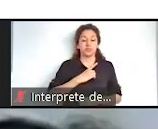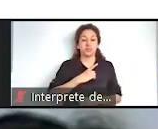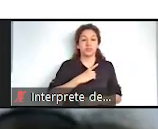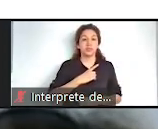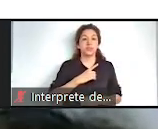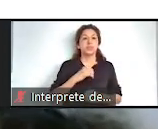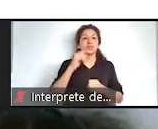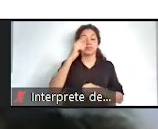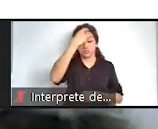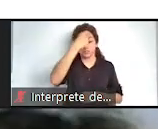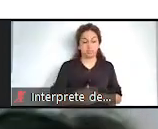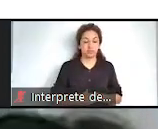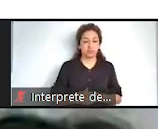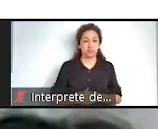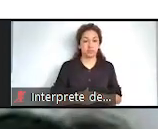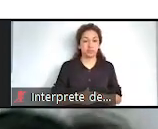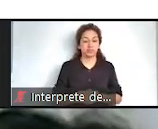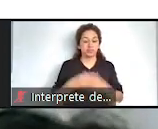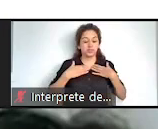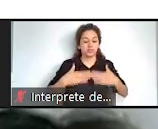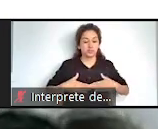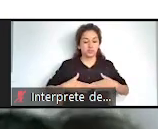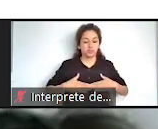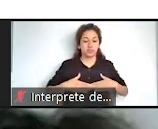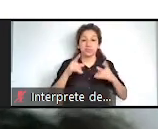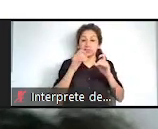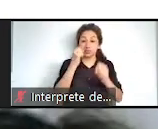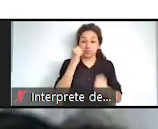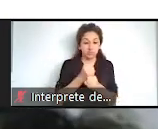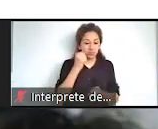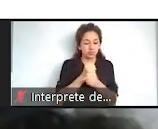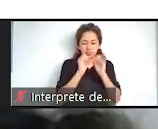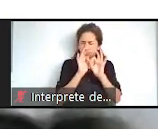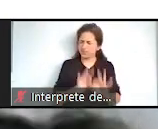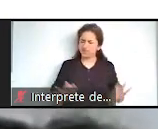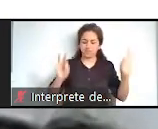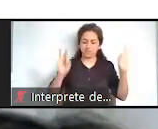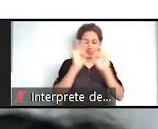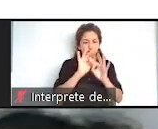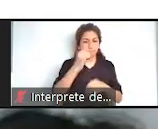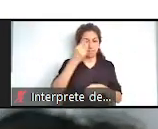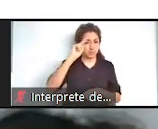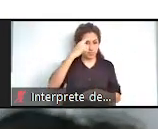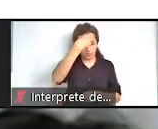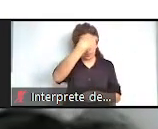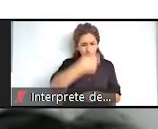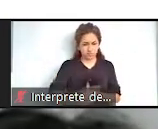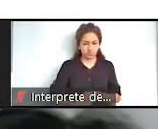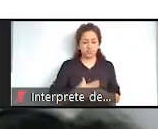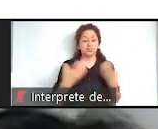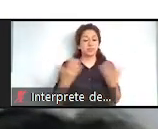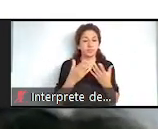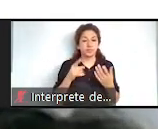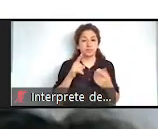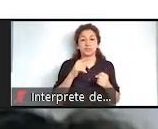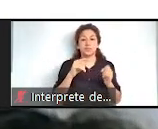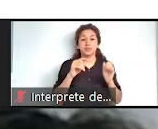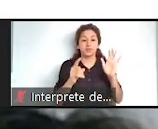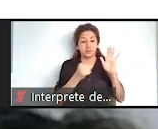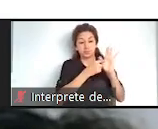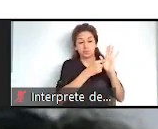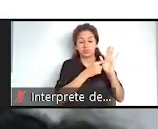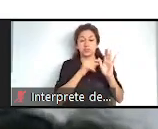part of a human activity a job is so important in life of people that in